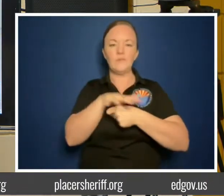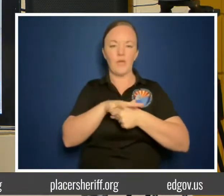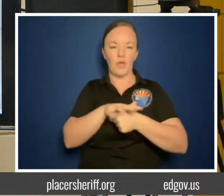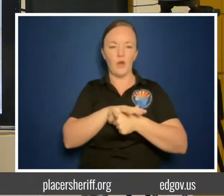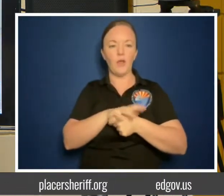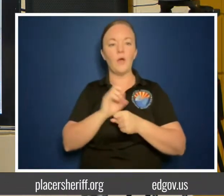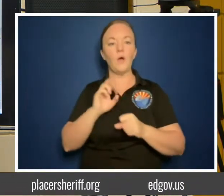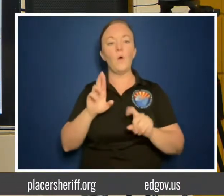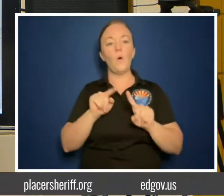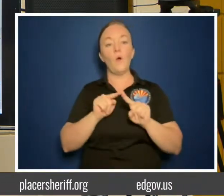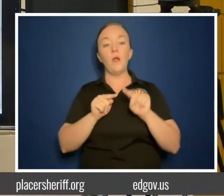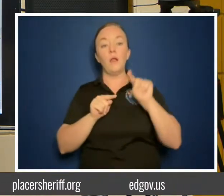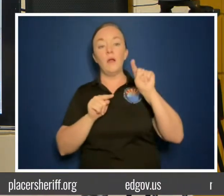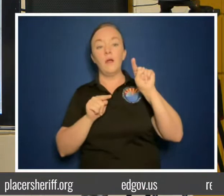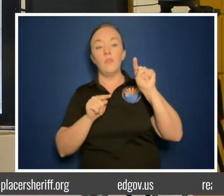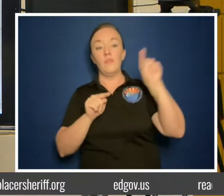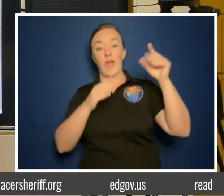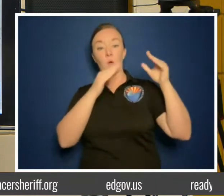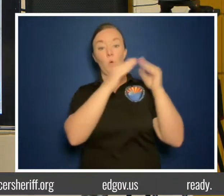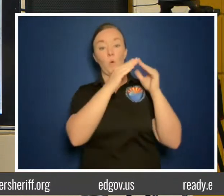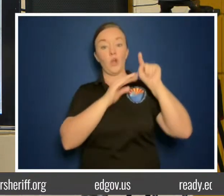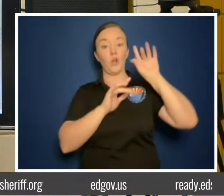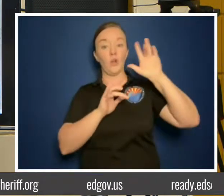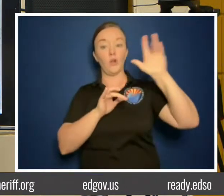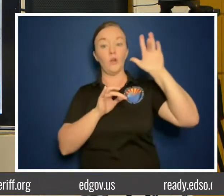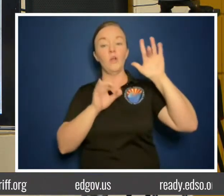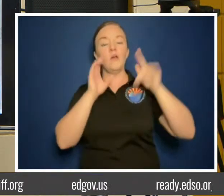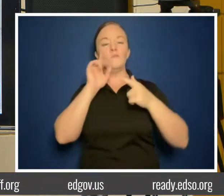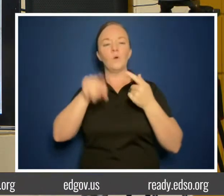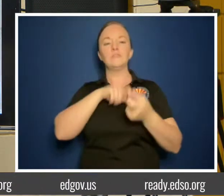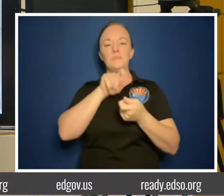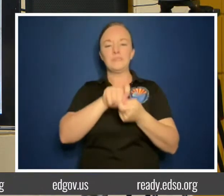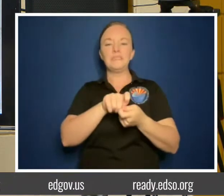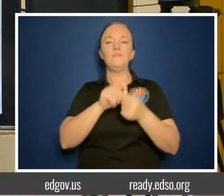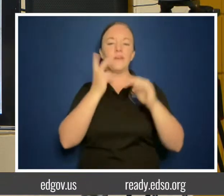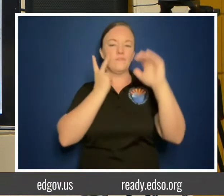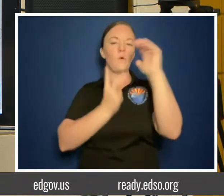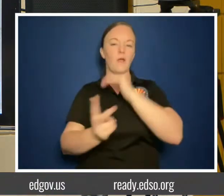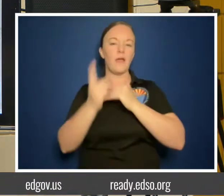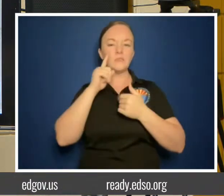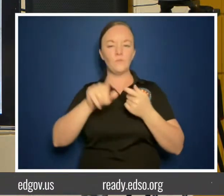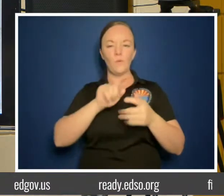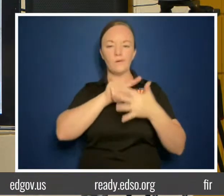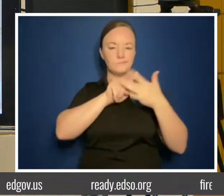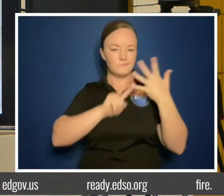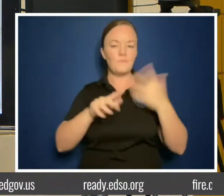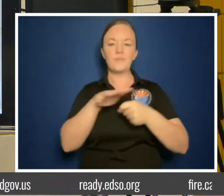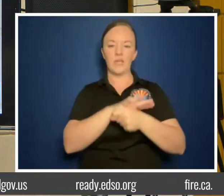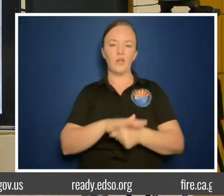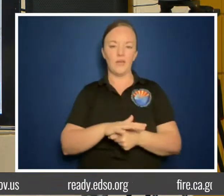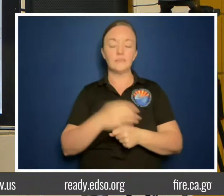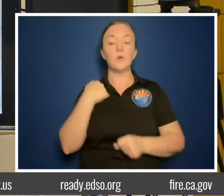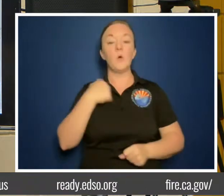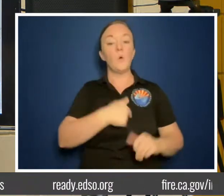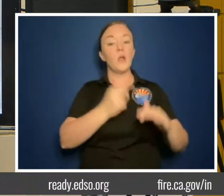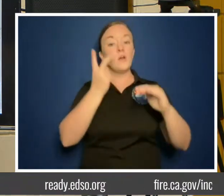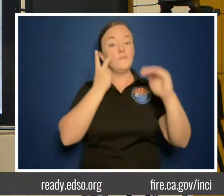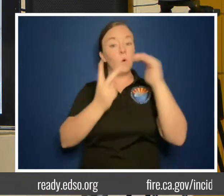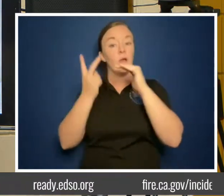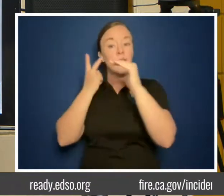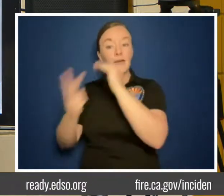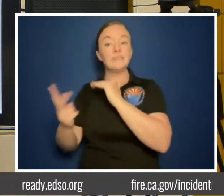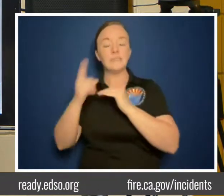for a specific forecast for some of the areas that we're forecasting for. We're forecasting for a few different areas. So click there,